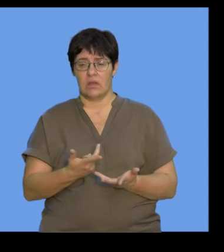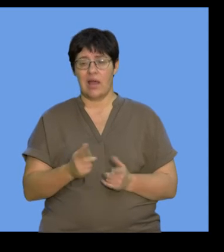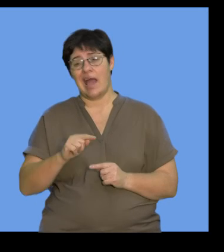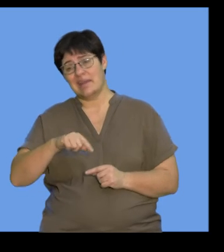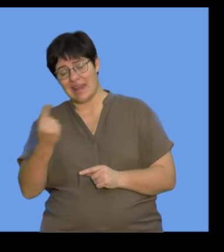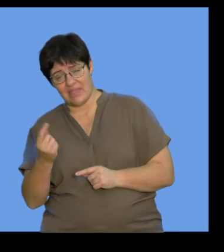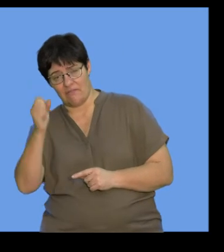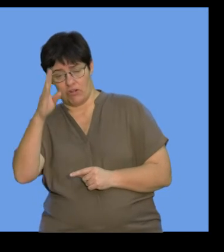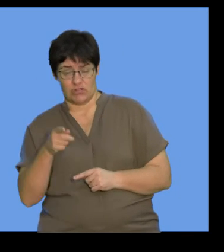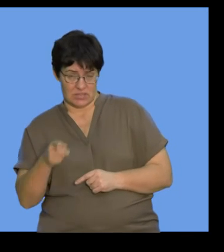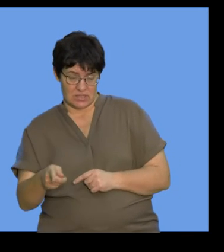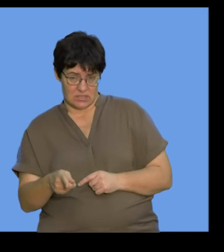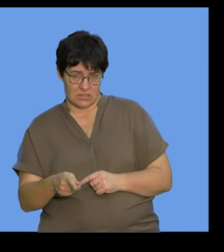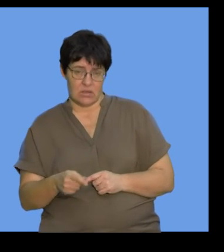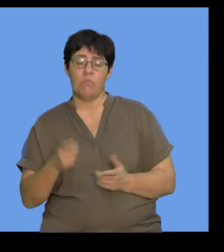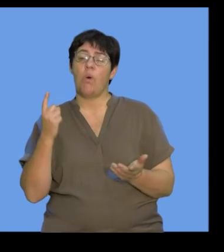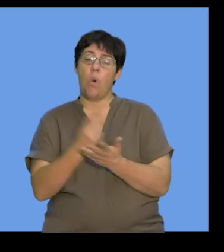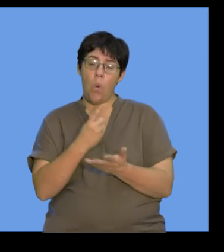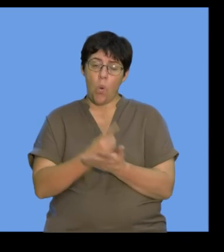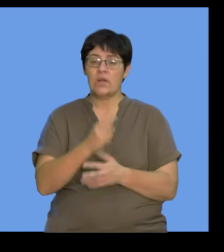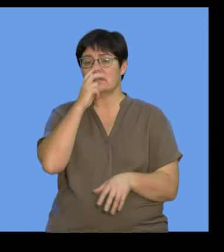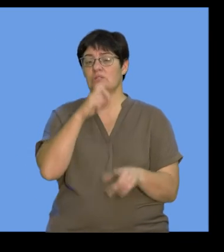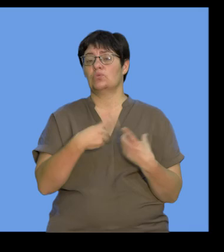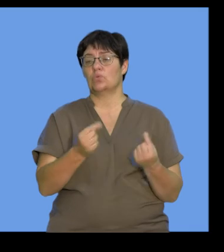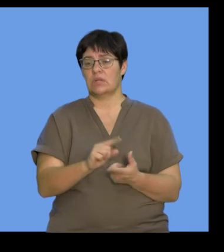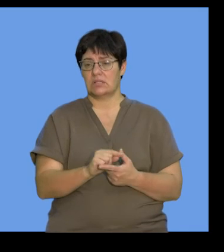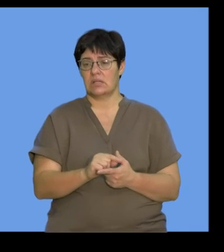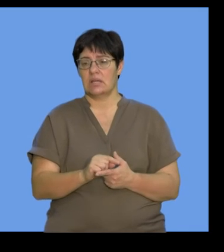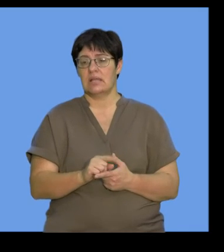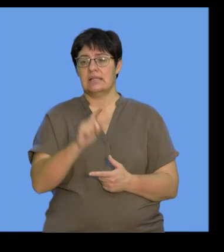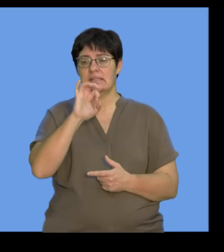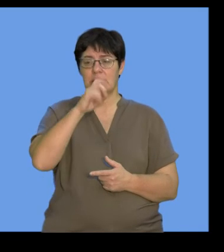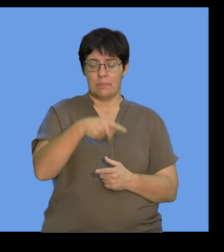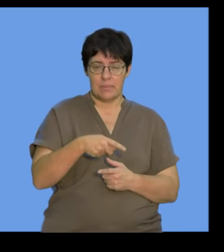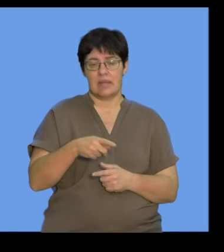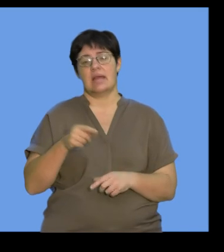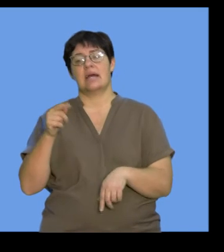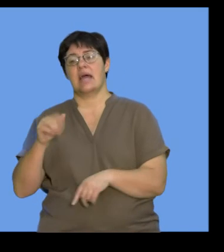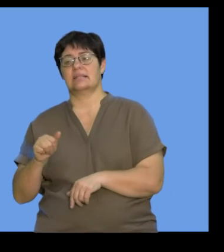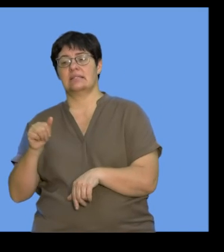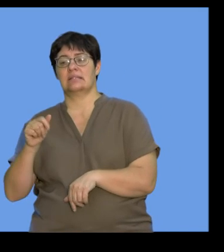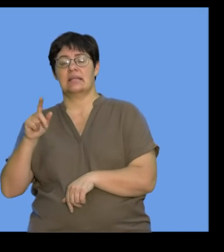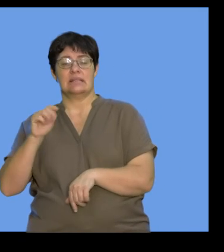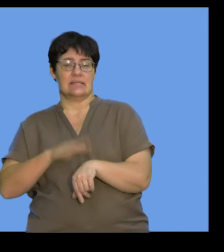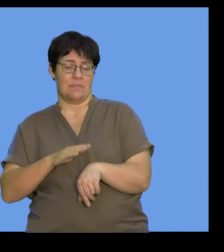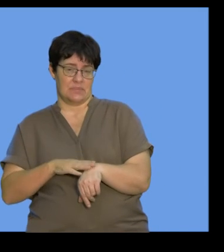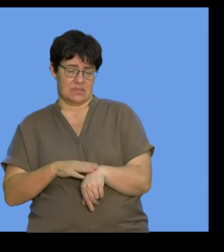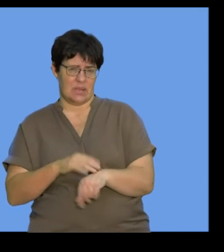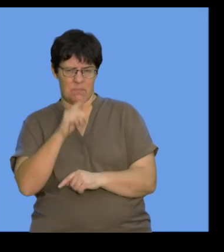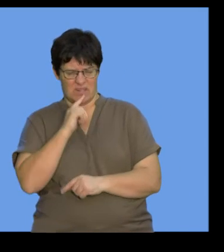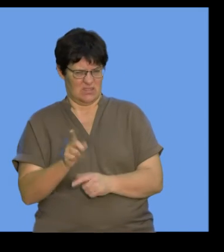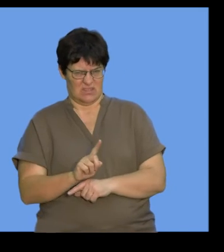by another fraction, you always need to do what we call the tip and times, right? To simplify. Tip and times